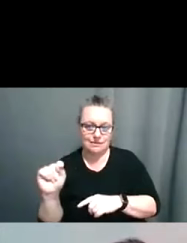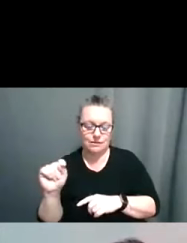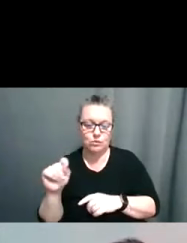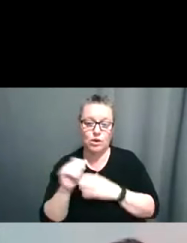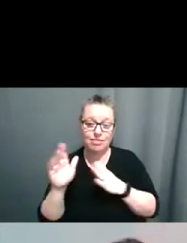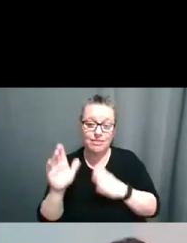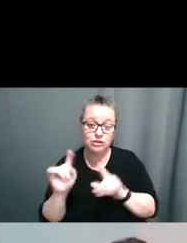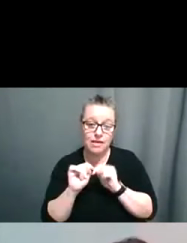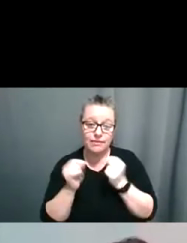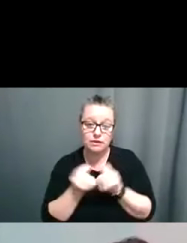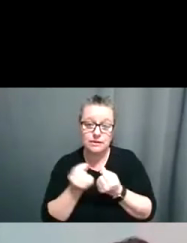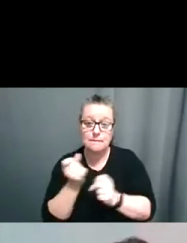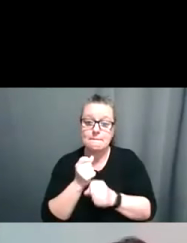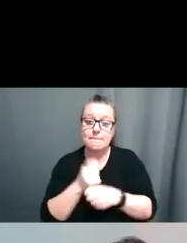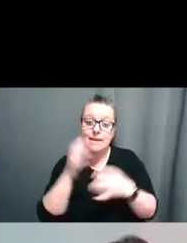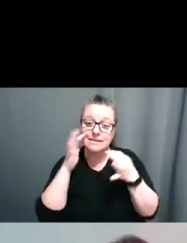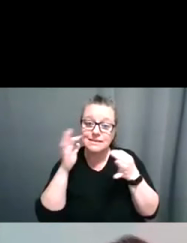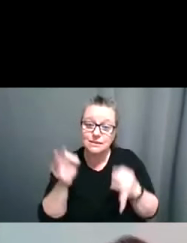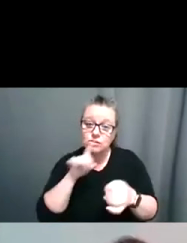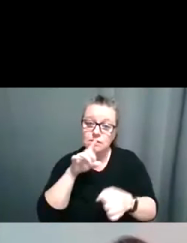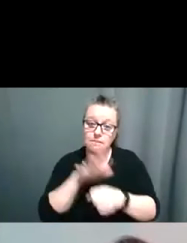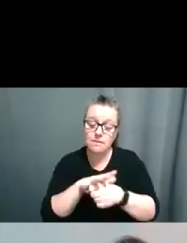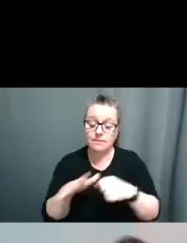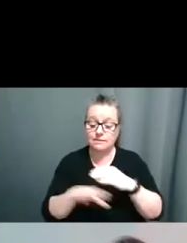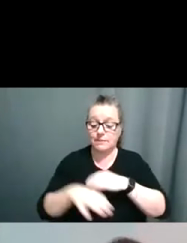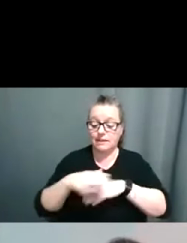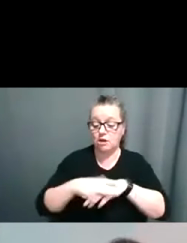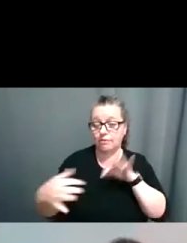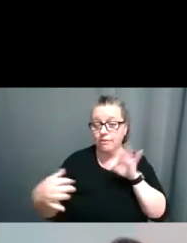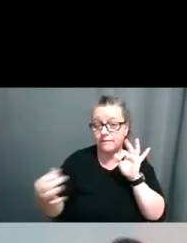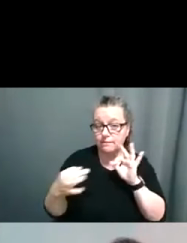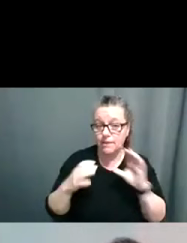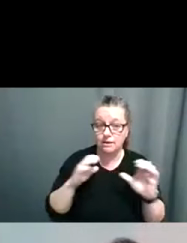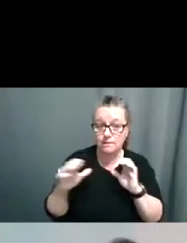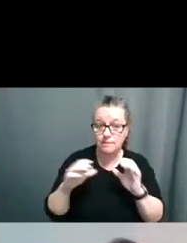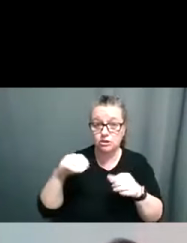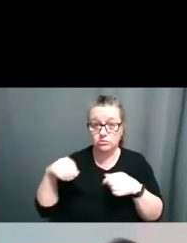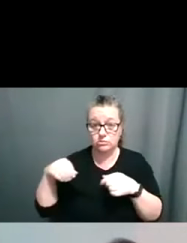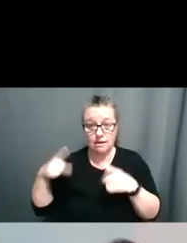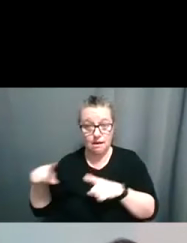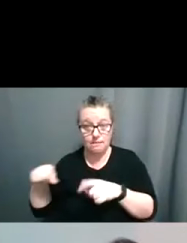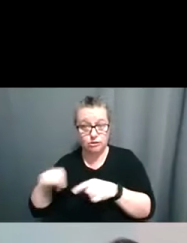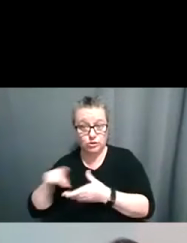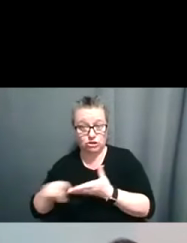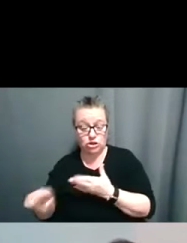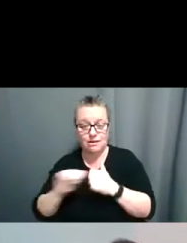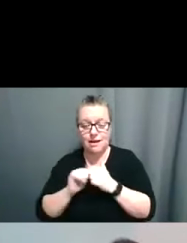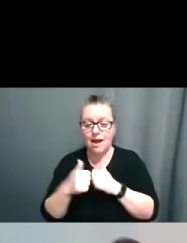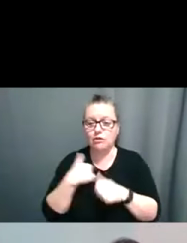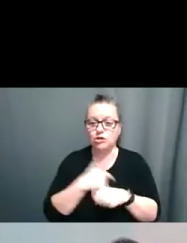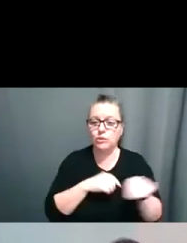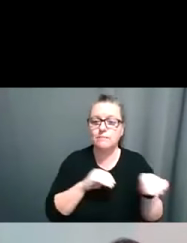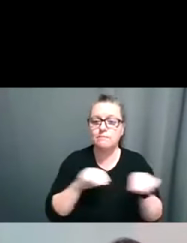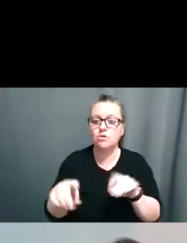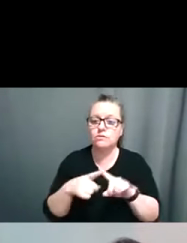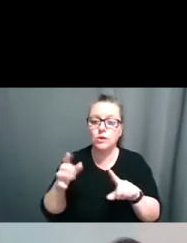and their teams make decisions and commitments based on the feedback conversations in the check phase. How should we move into the